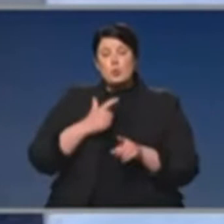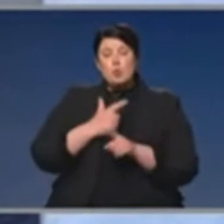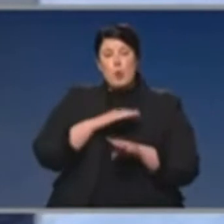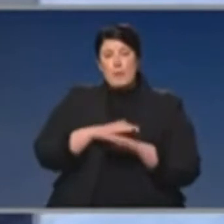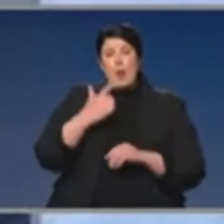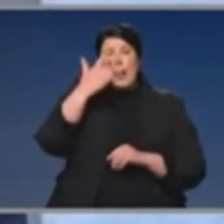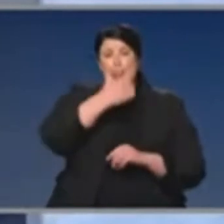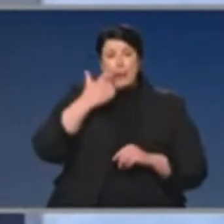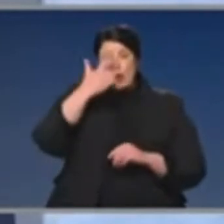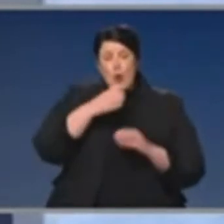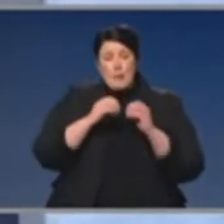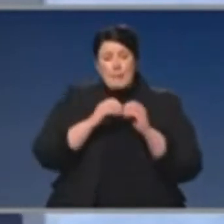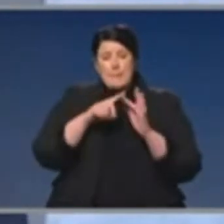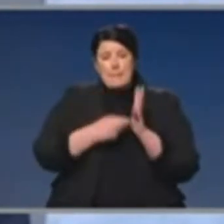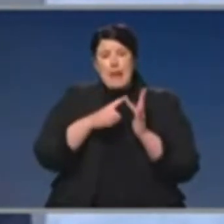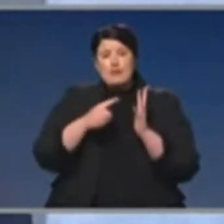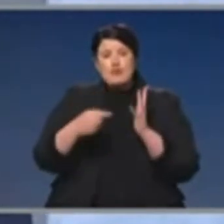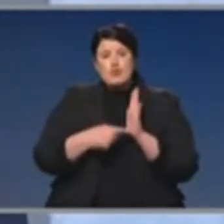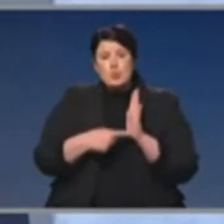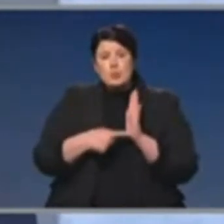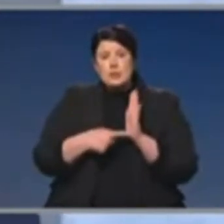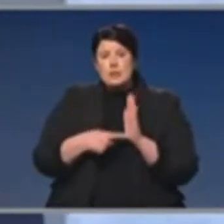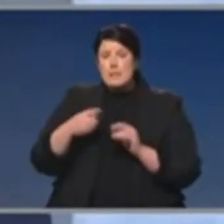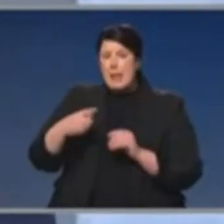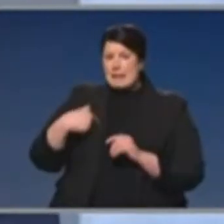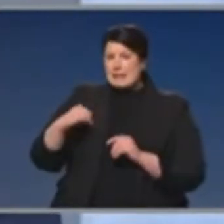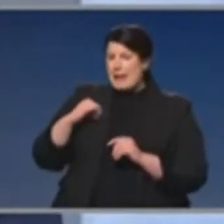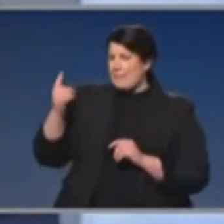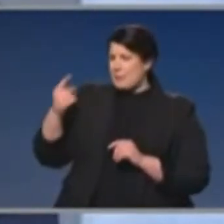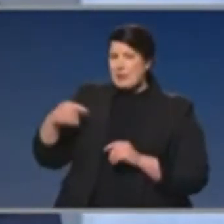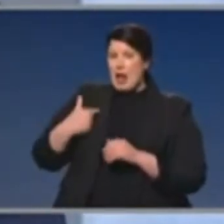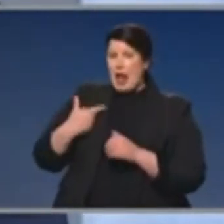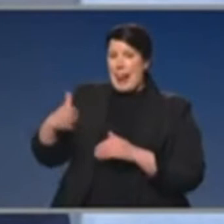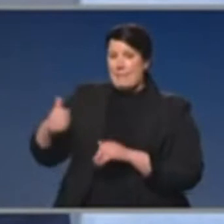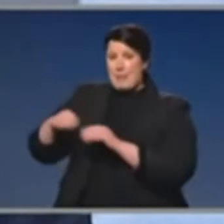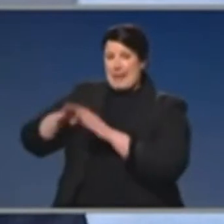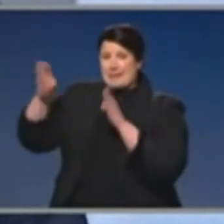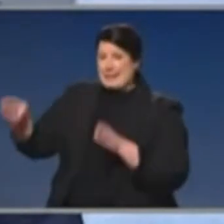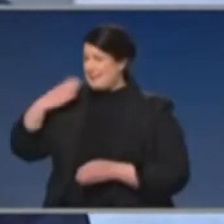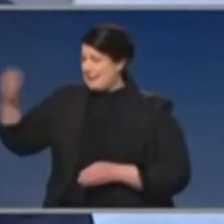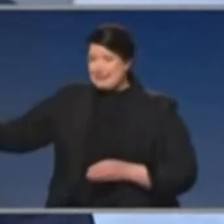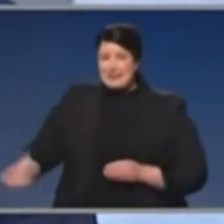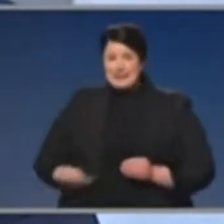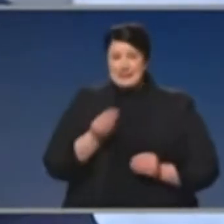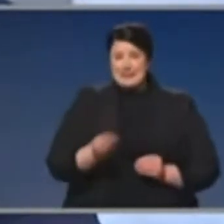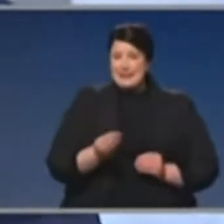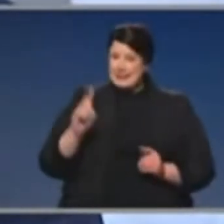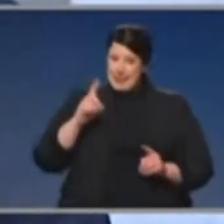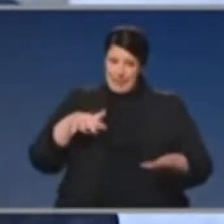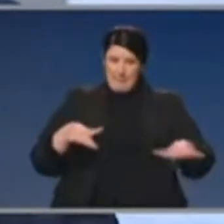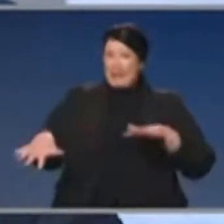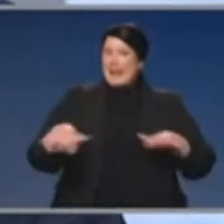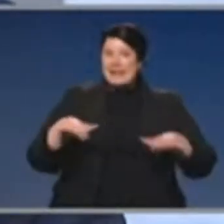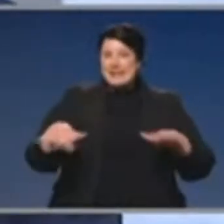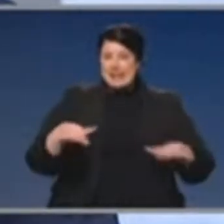staff if you could just provide me with that briefing that is on my desk. That would be great. I had a lot of things going on today. I